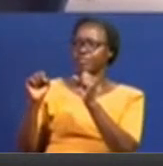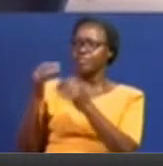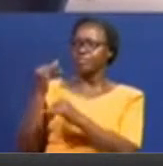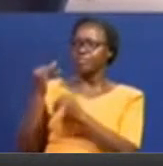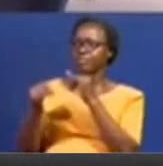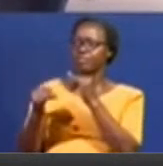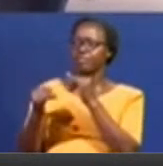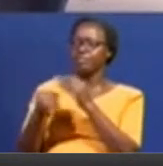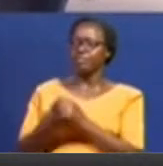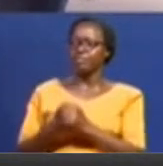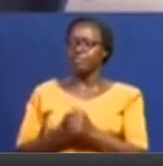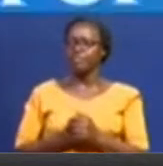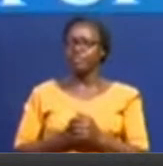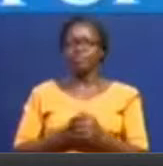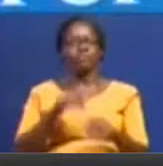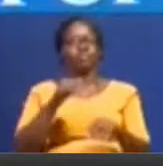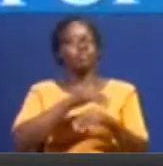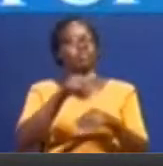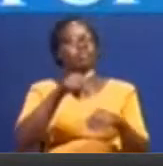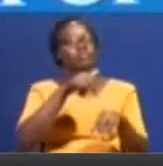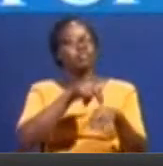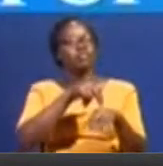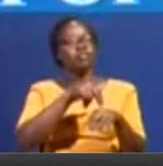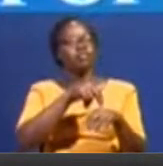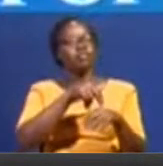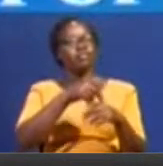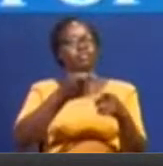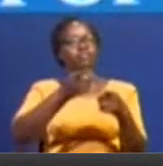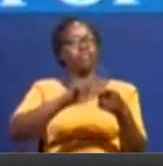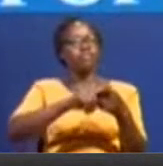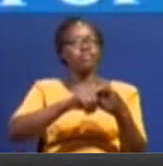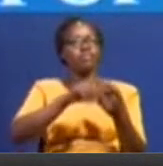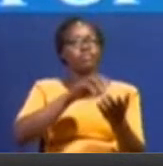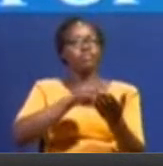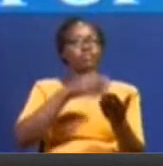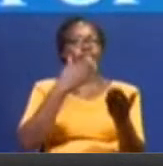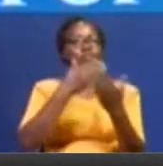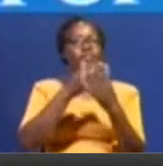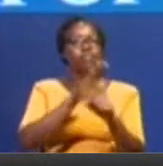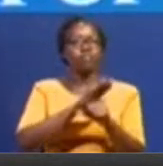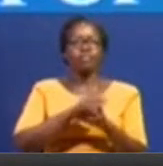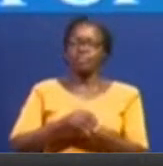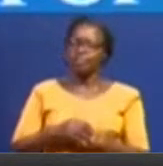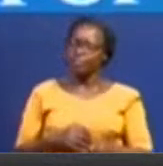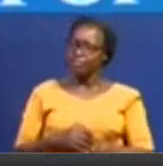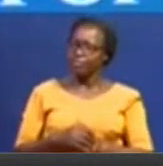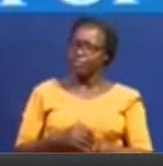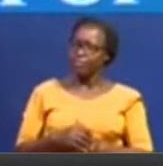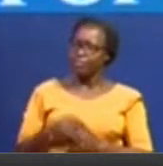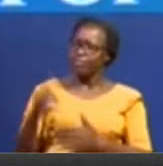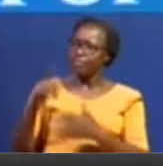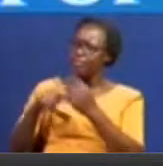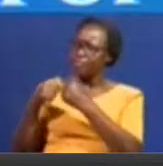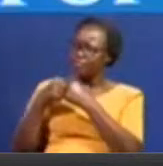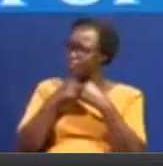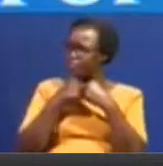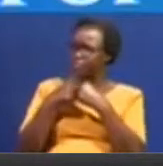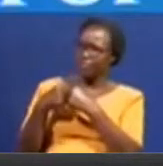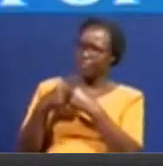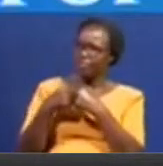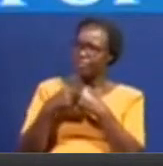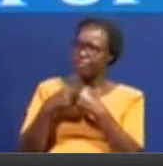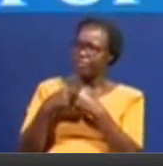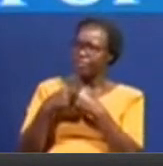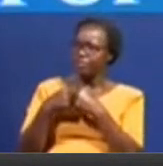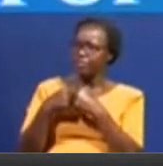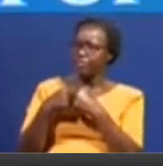concluded? At the national tallying station. Thank you very much. What are